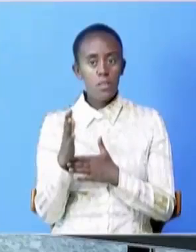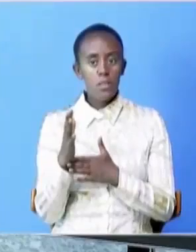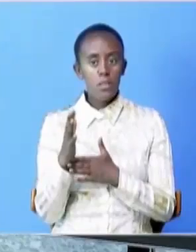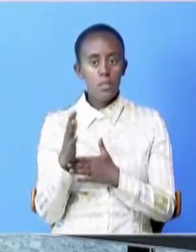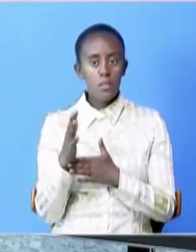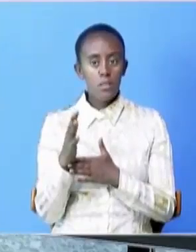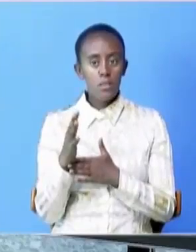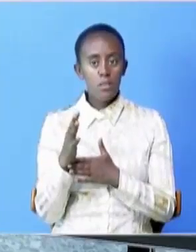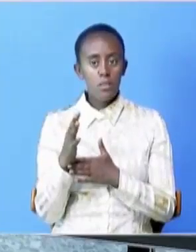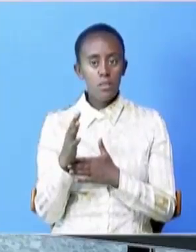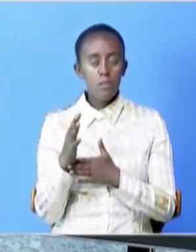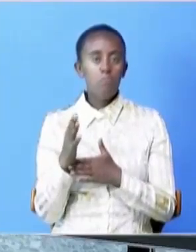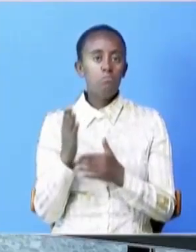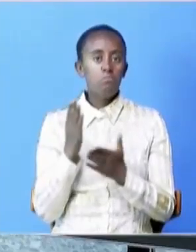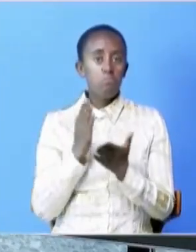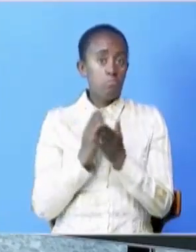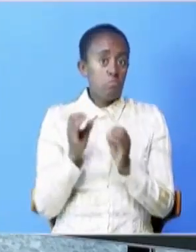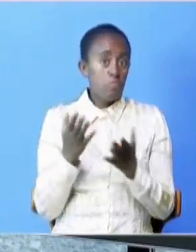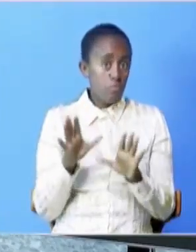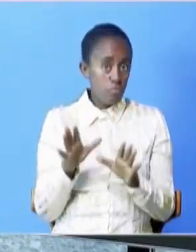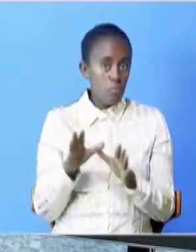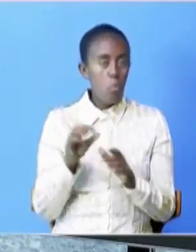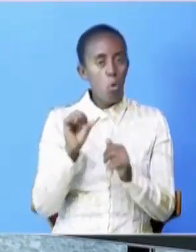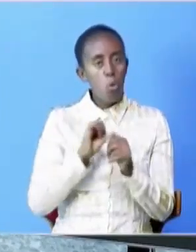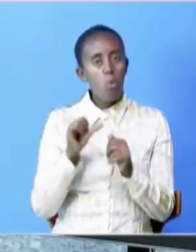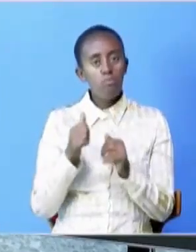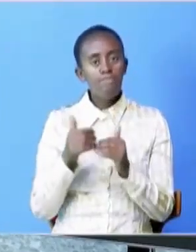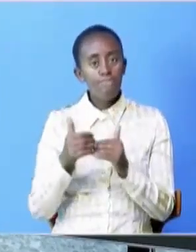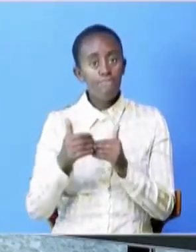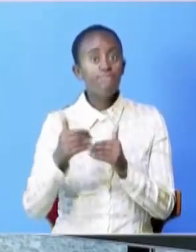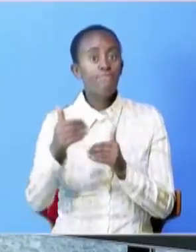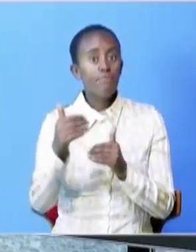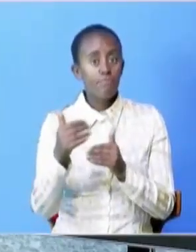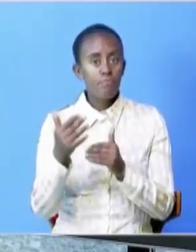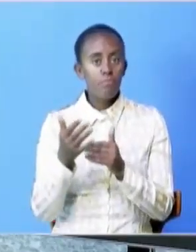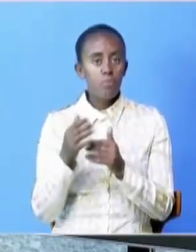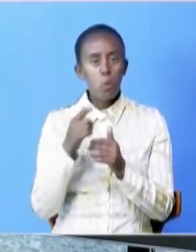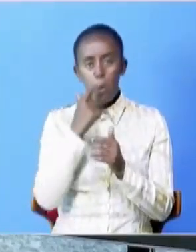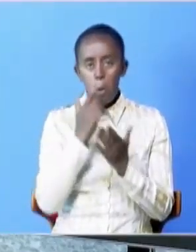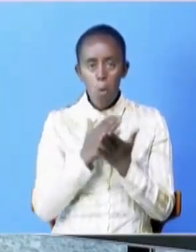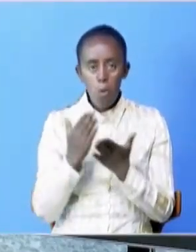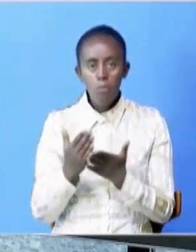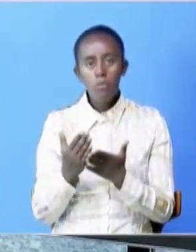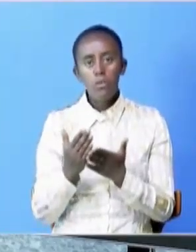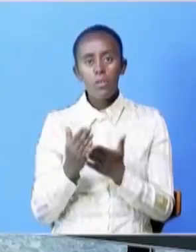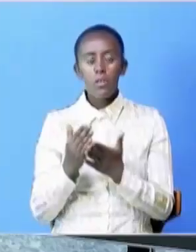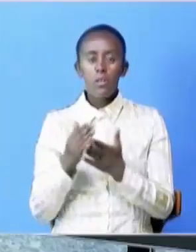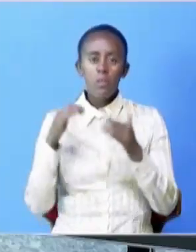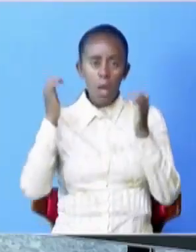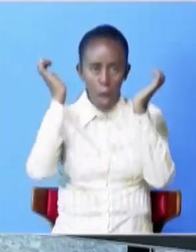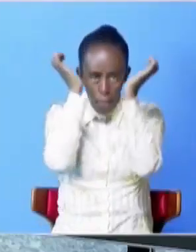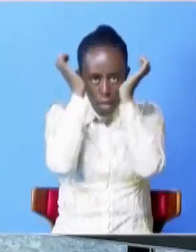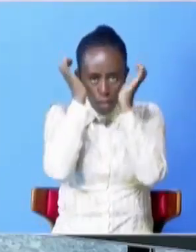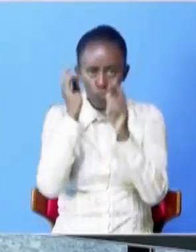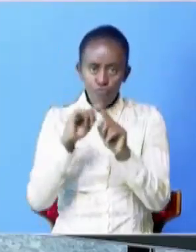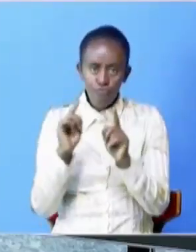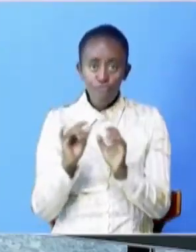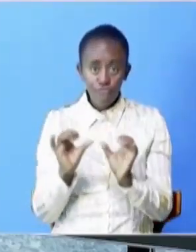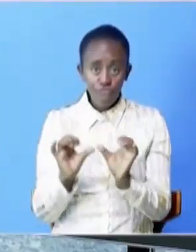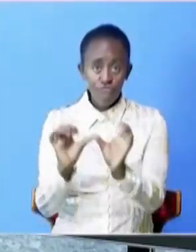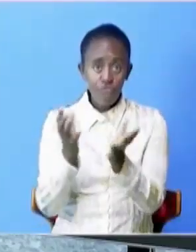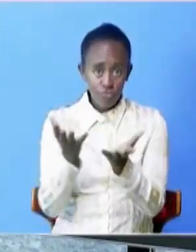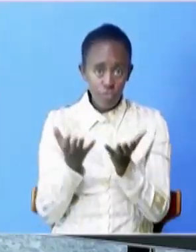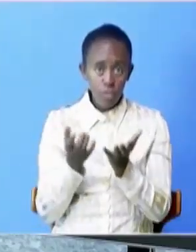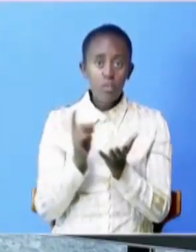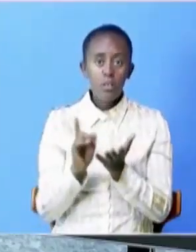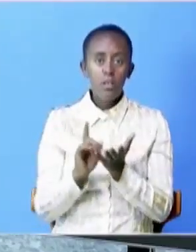we didn't stop here with potatoes, and if we added tomatoes and cabbage and so on,